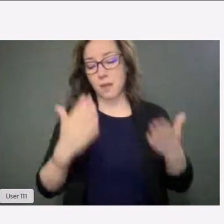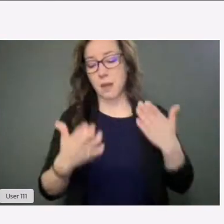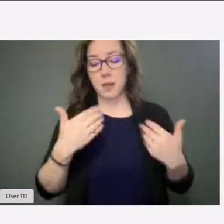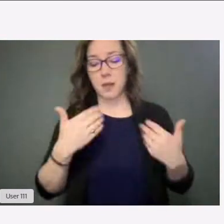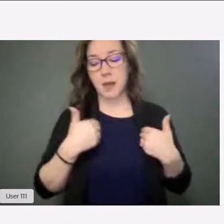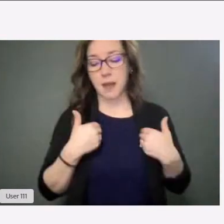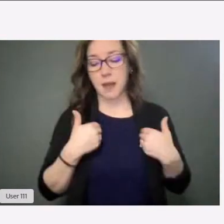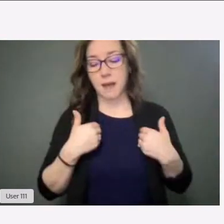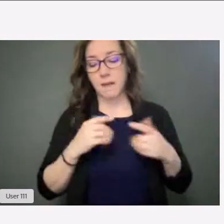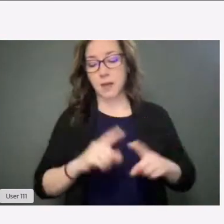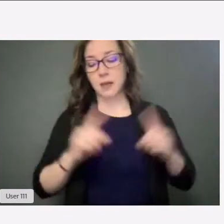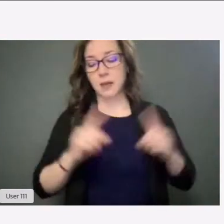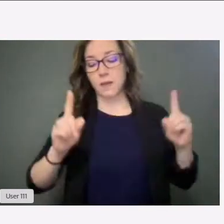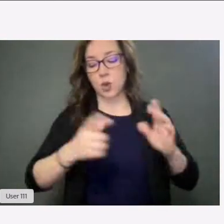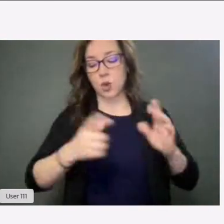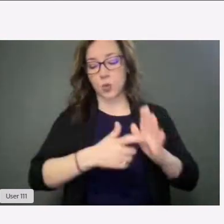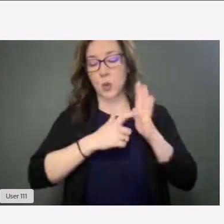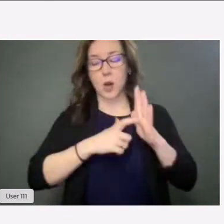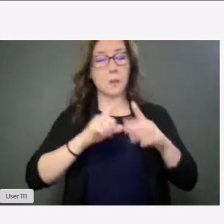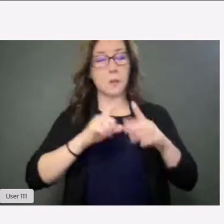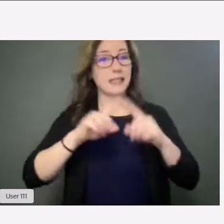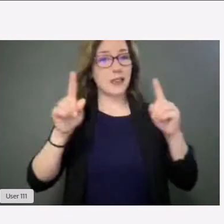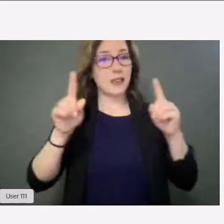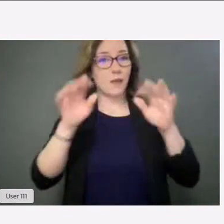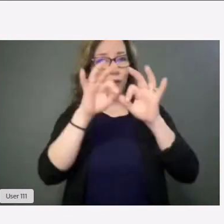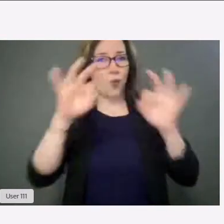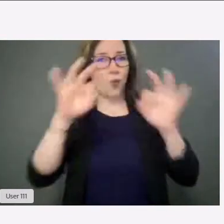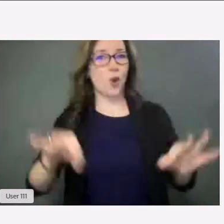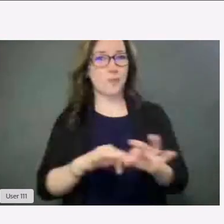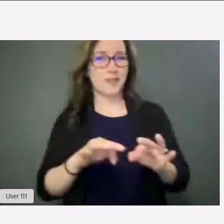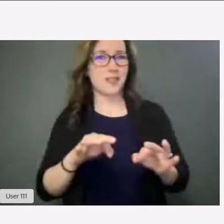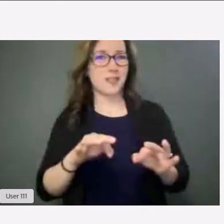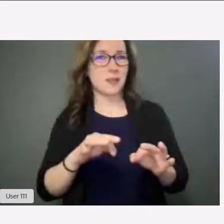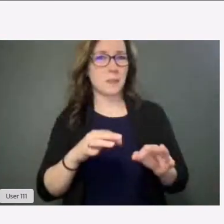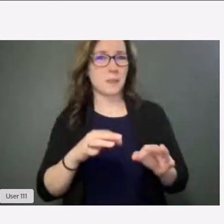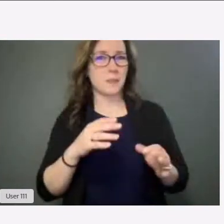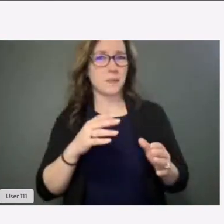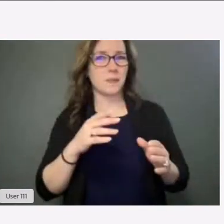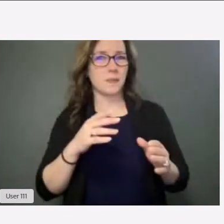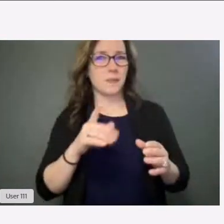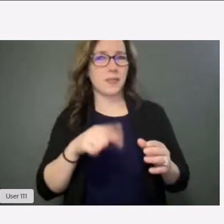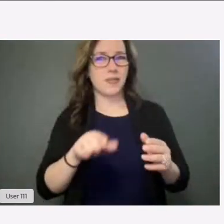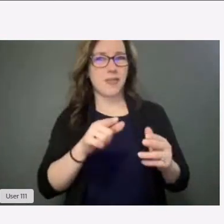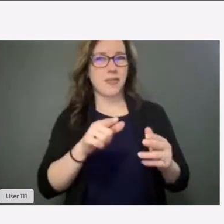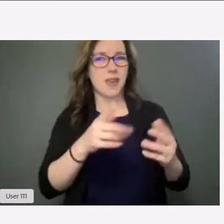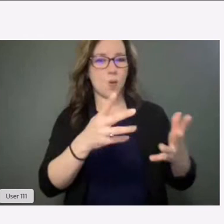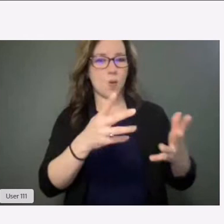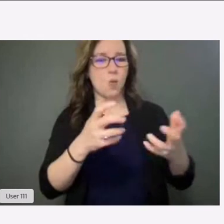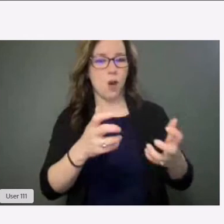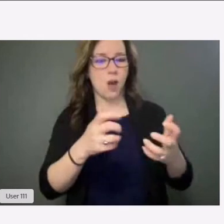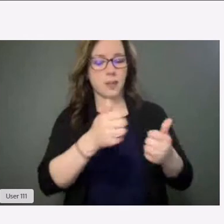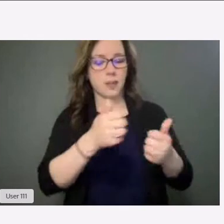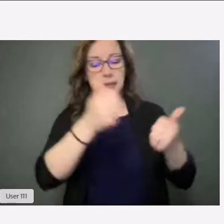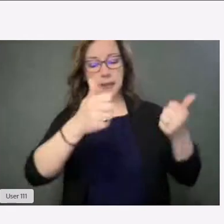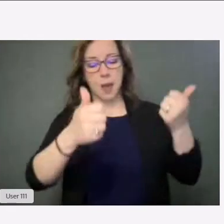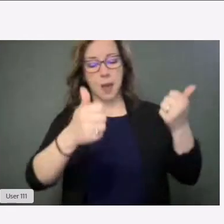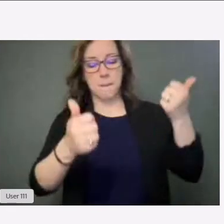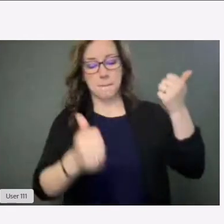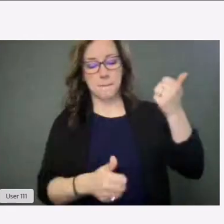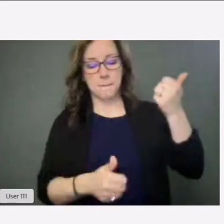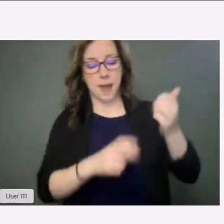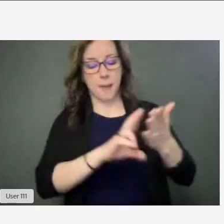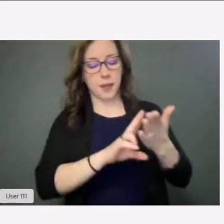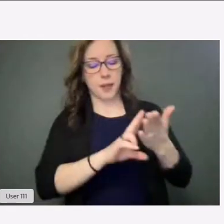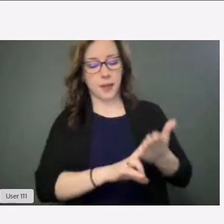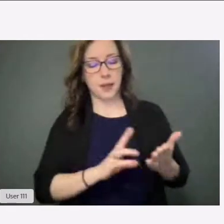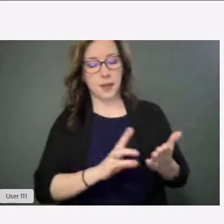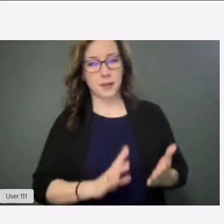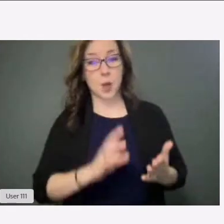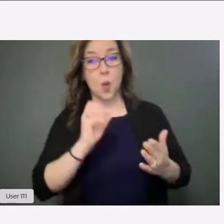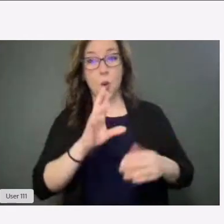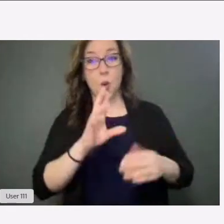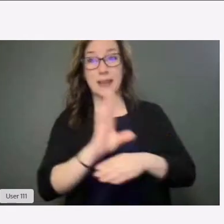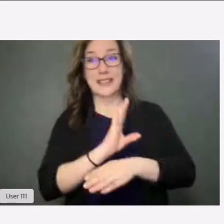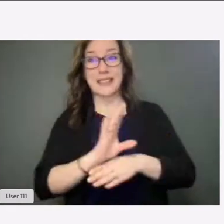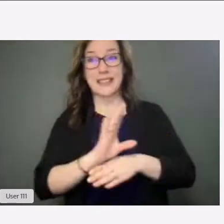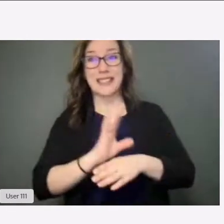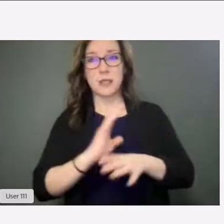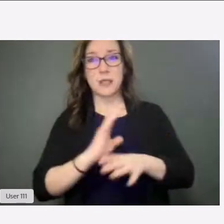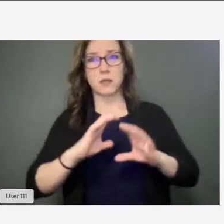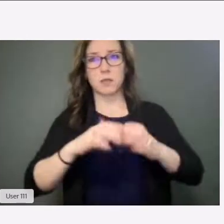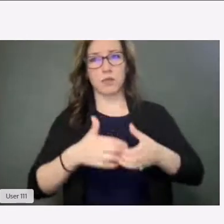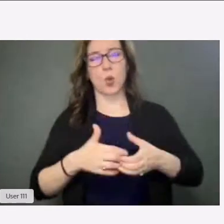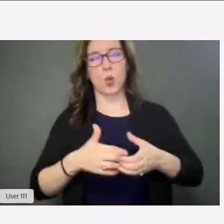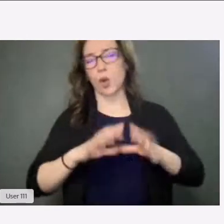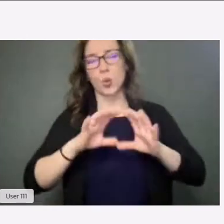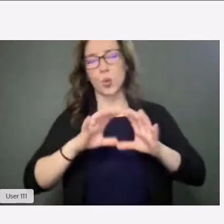may have different requirements, different forms, different ways that they would want, sub-applicants or entities to apply through